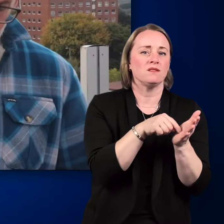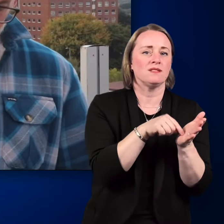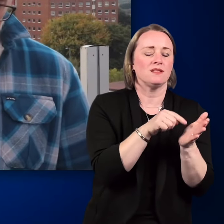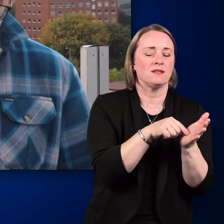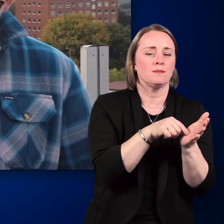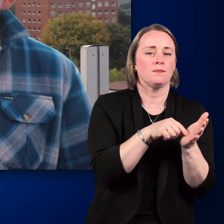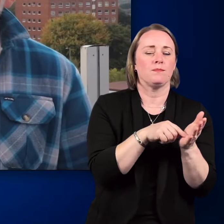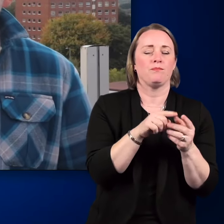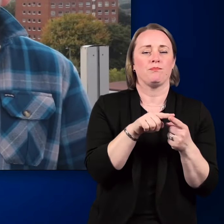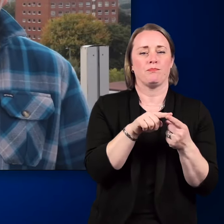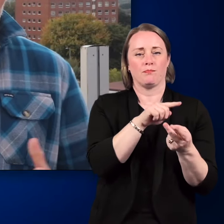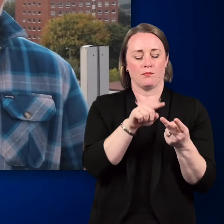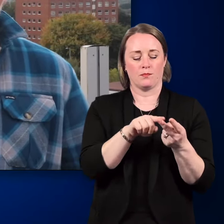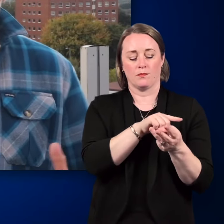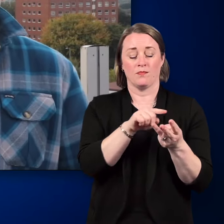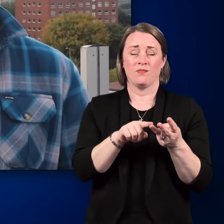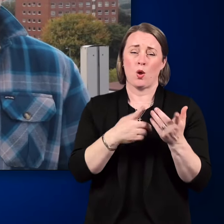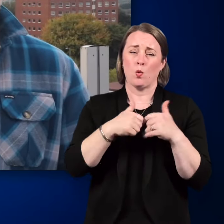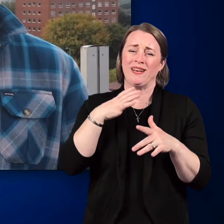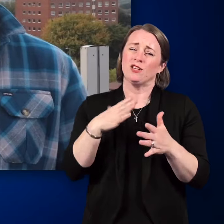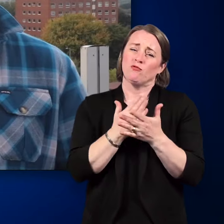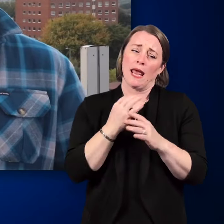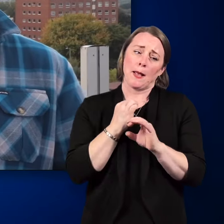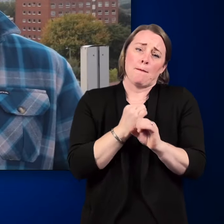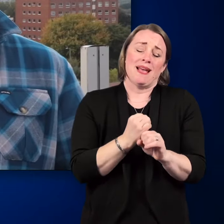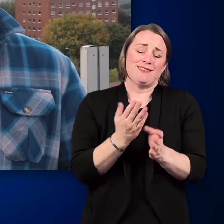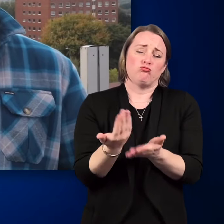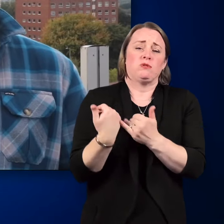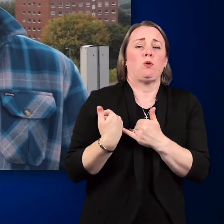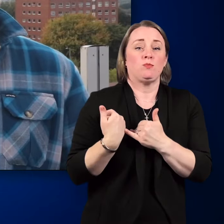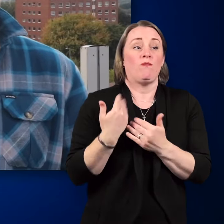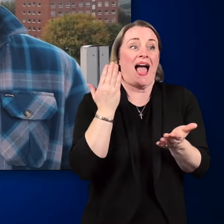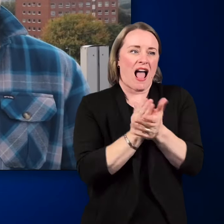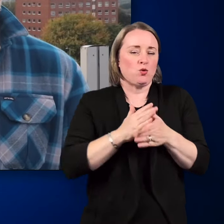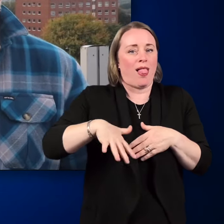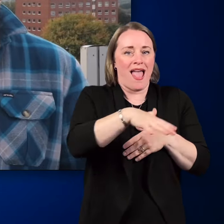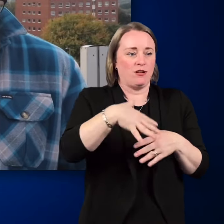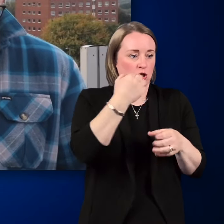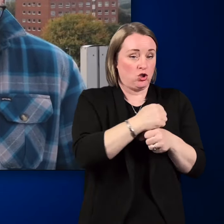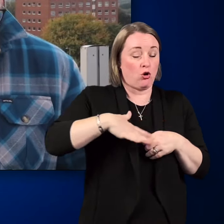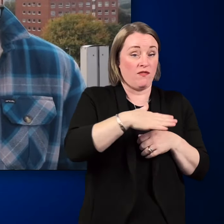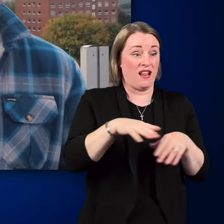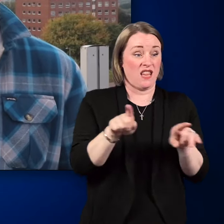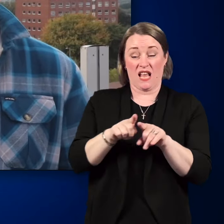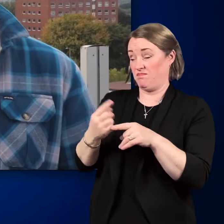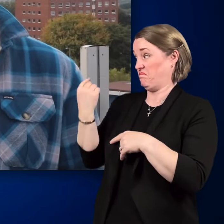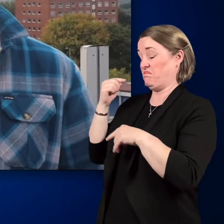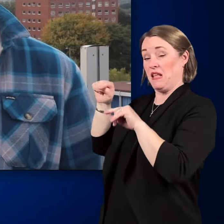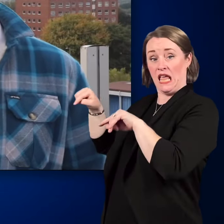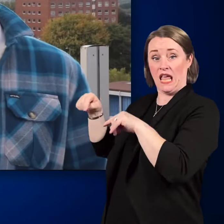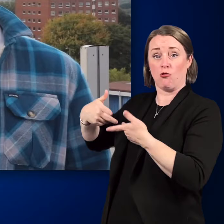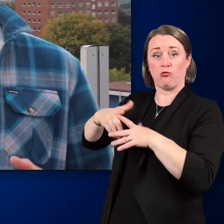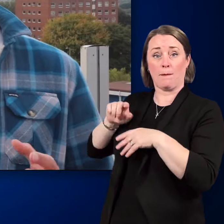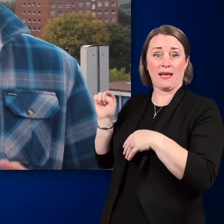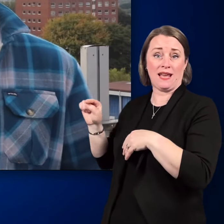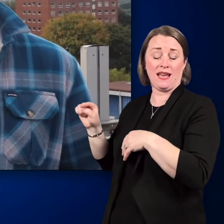take responsibility for geographical localities like the one you see behind me here.